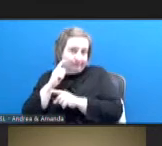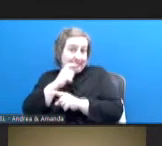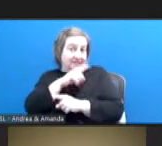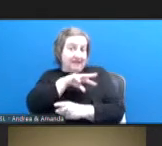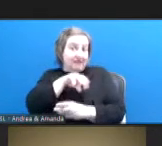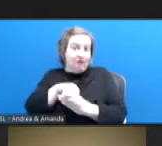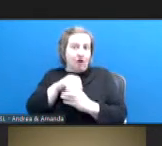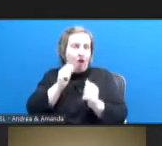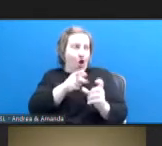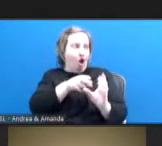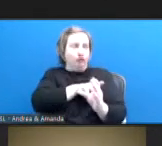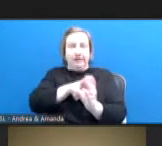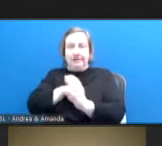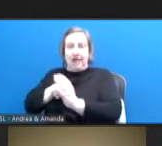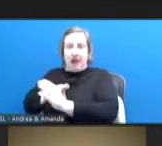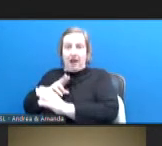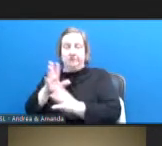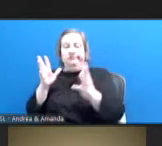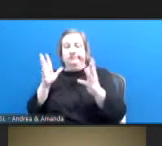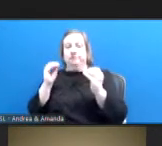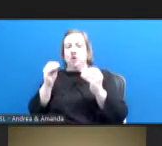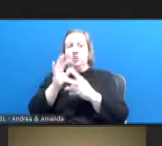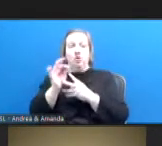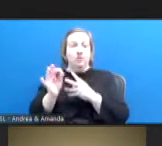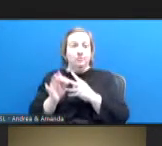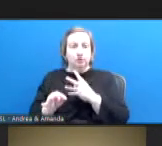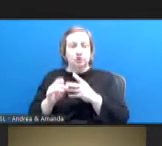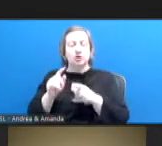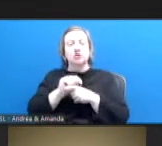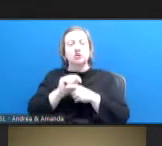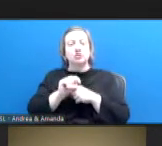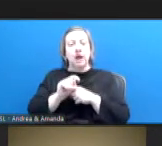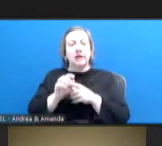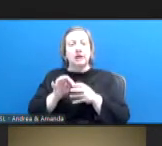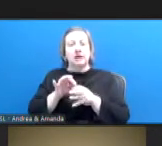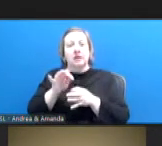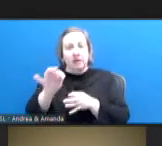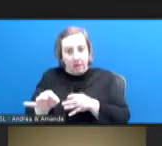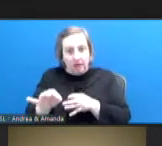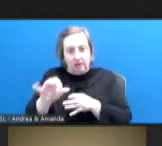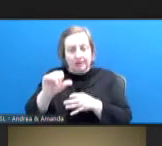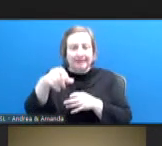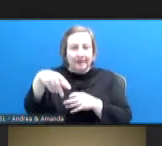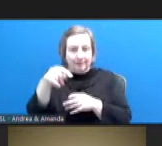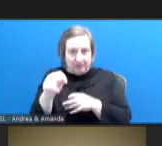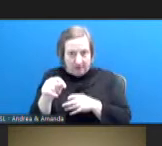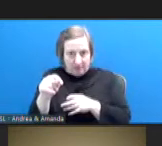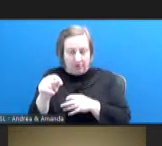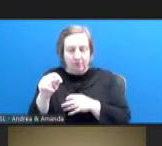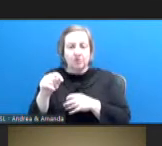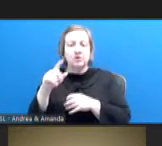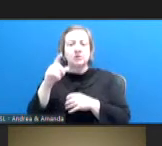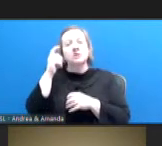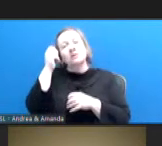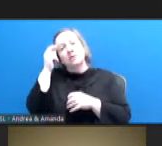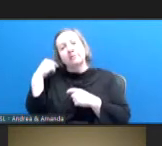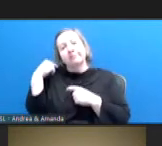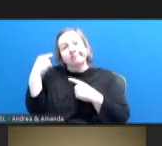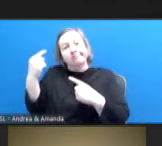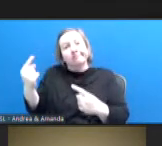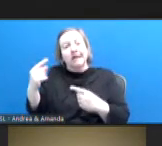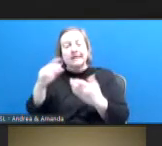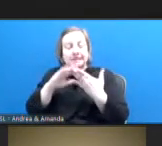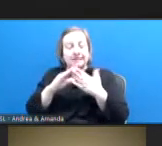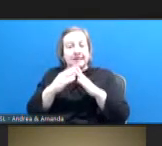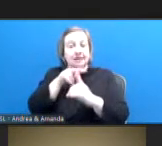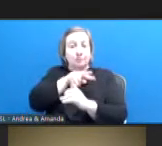resigned, that was no longer an option. The training then got bumped out to September. But I will say that all along, the city's